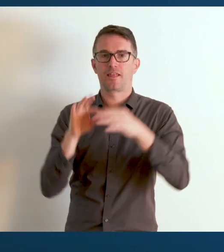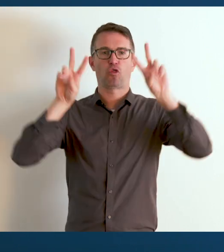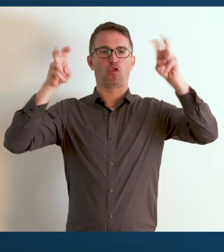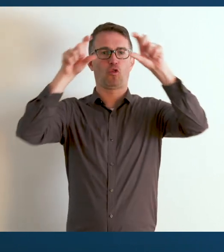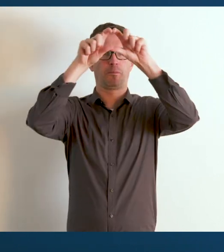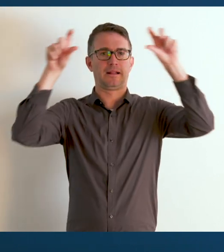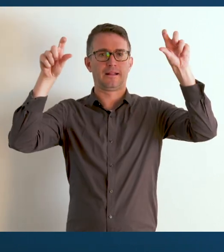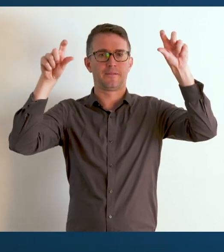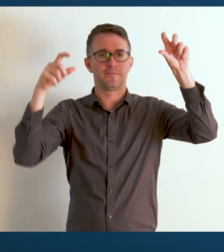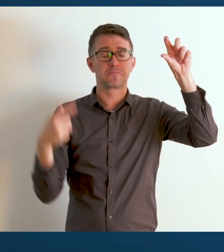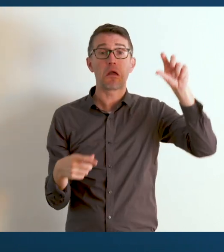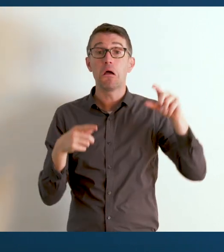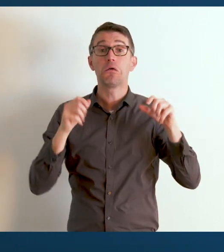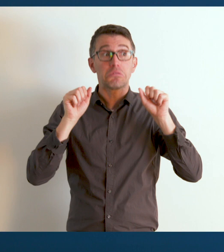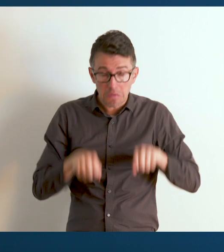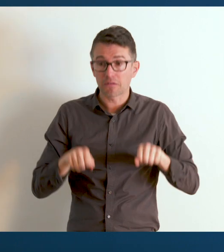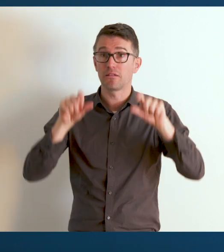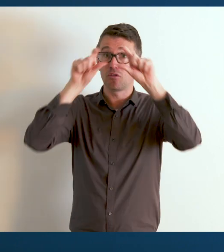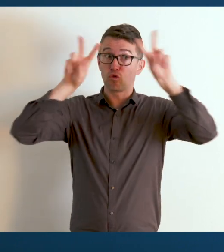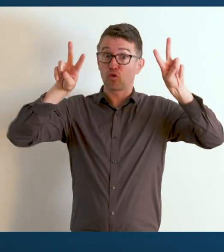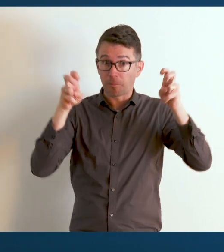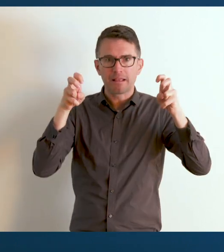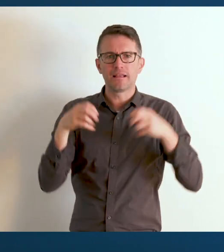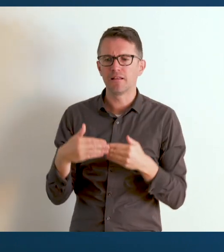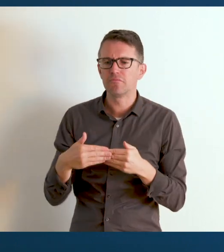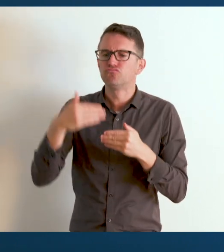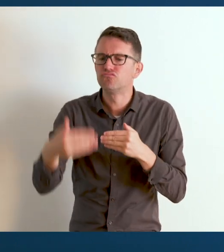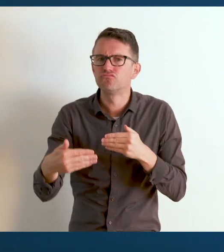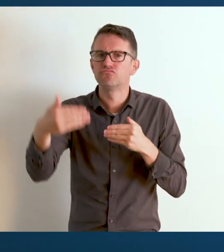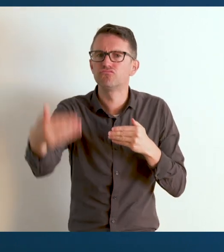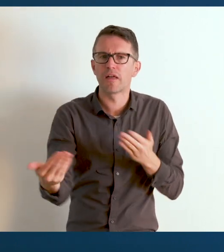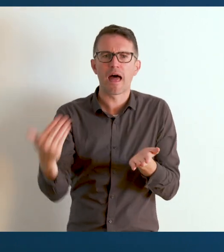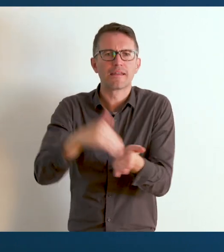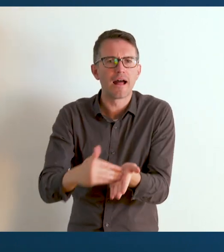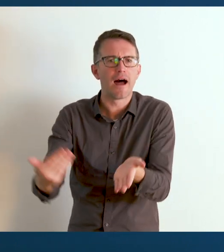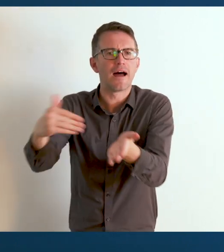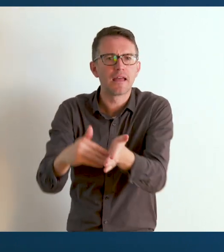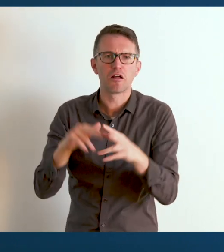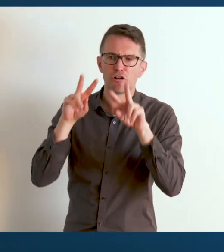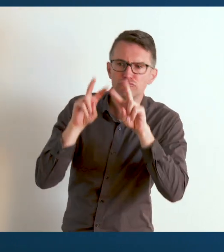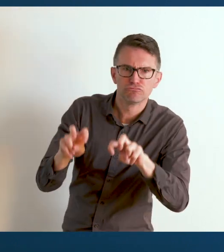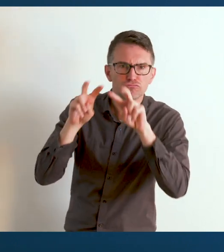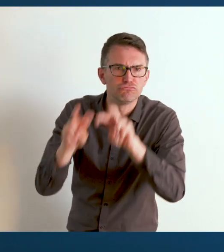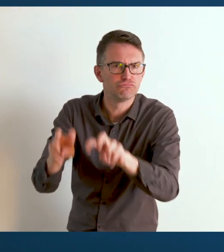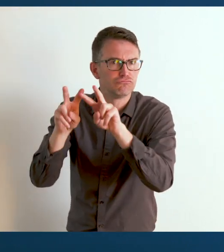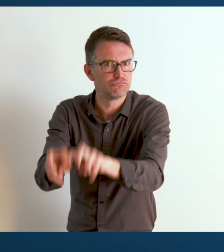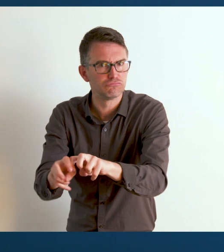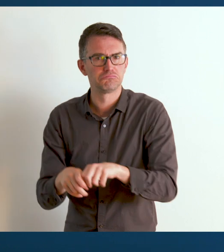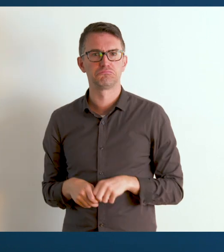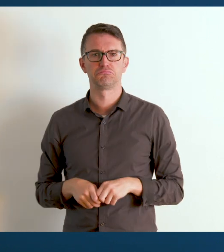is. They can also be conducted periodically, which gives you some basis for monitoring